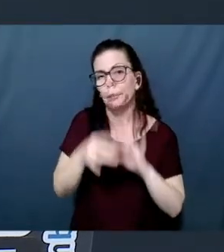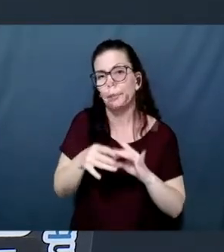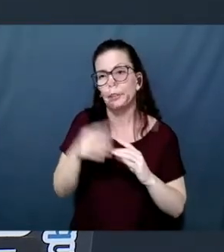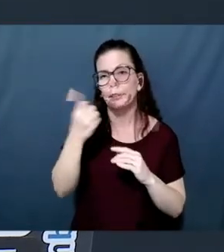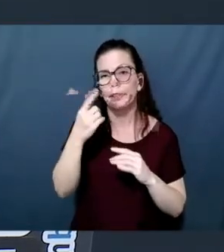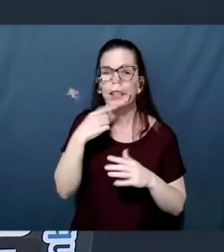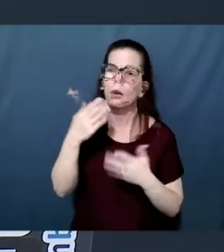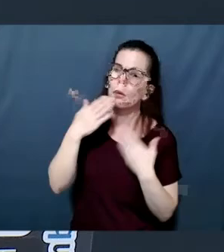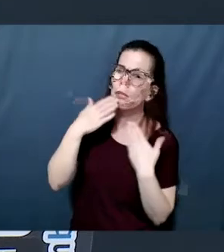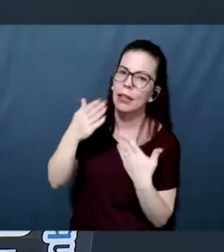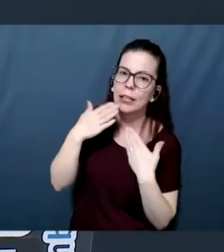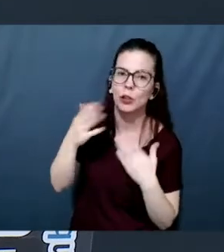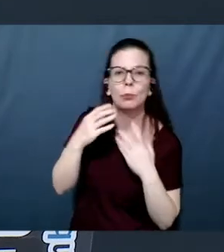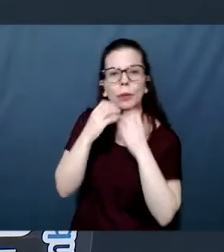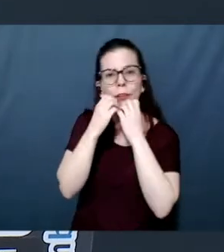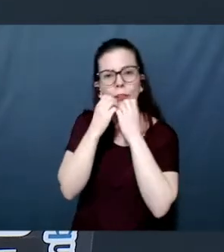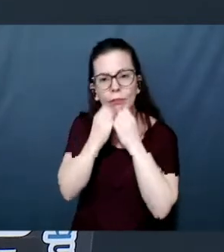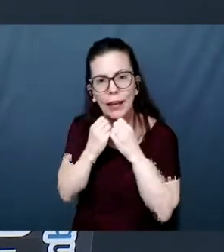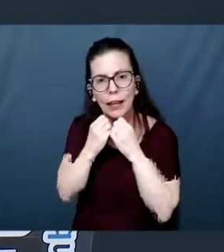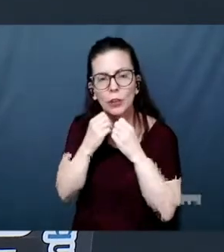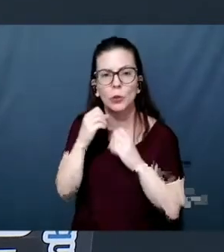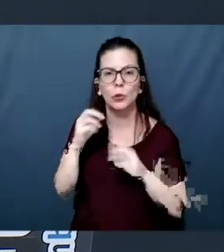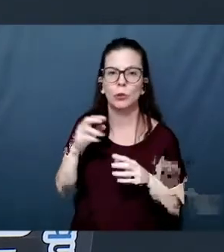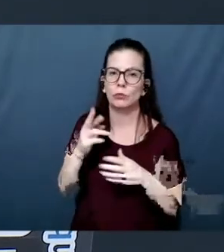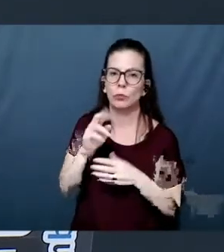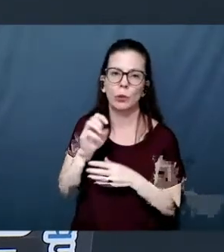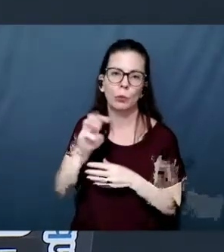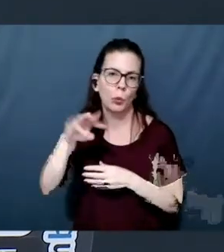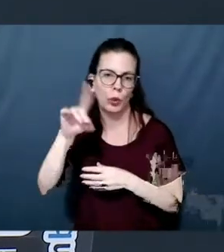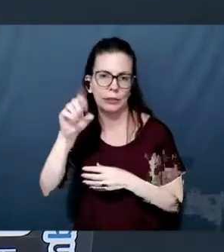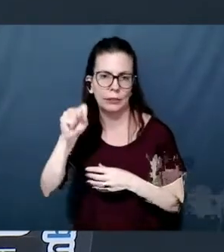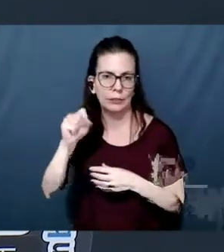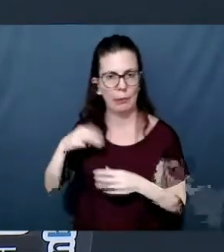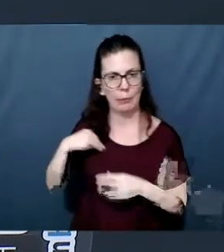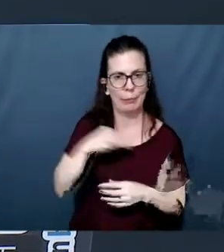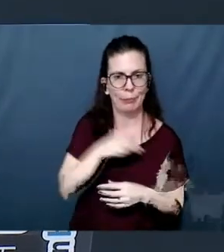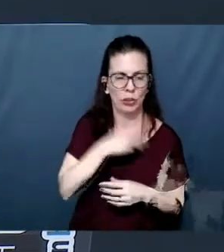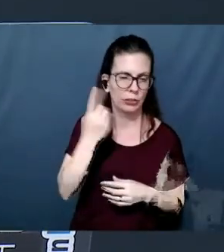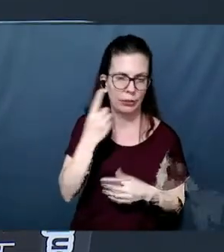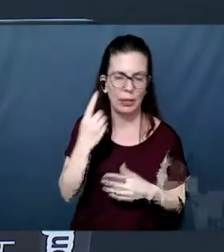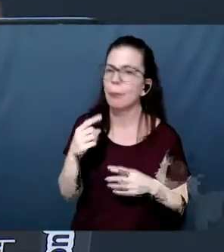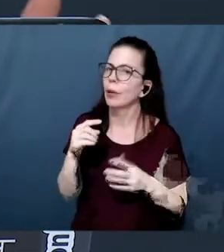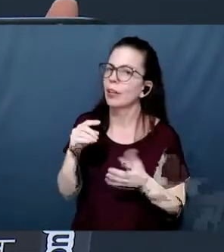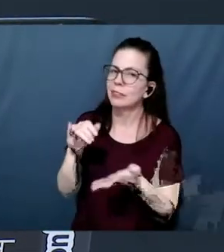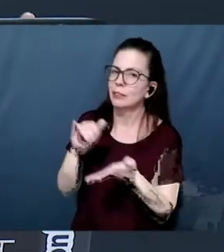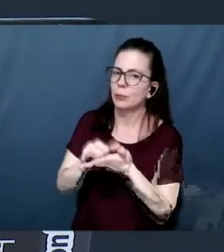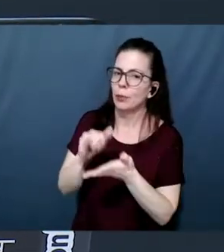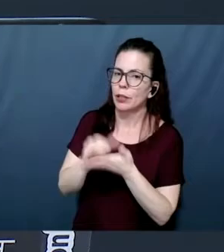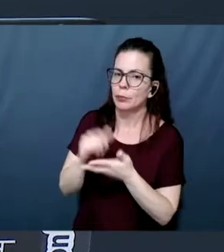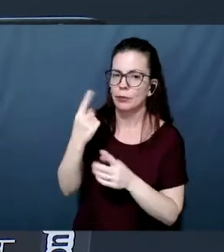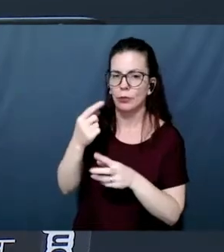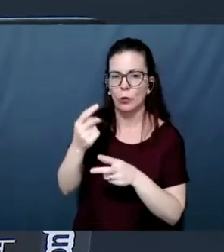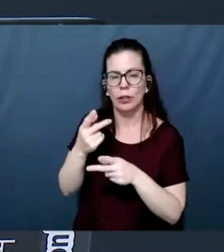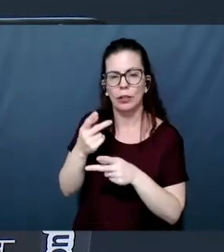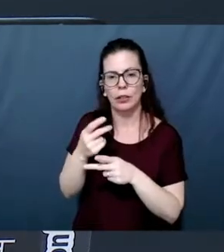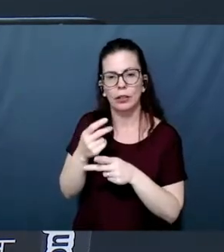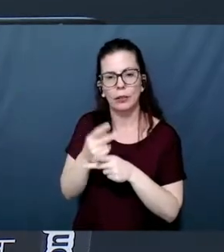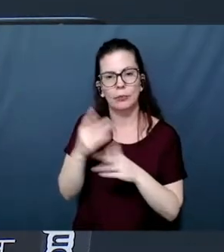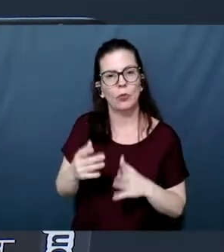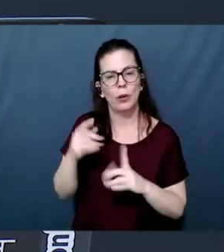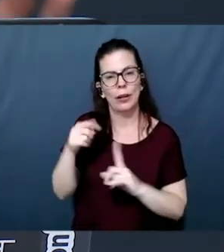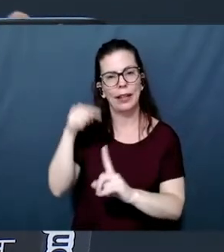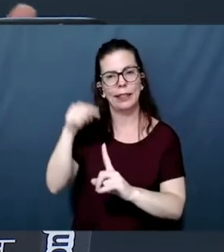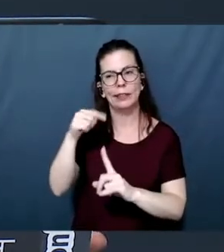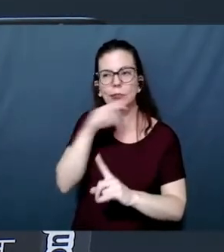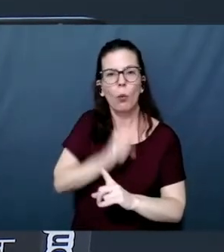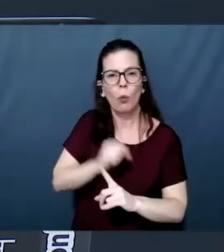valued rewards member, right? But it's not possible for a supervisor, in legacy contact centers to figure out,